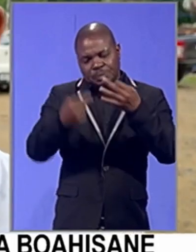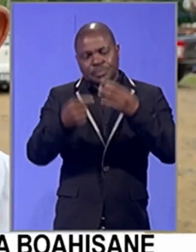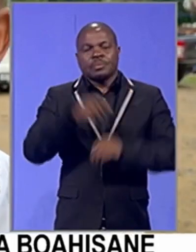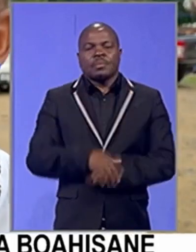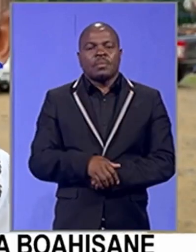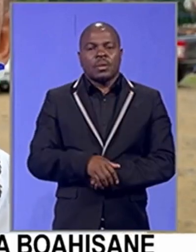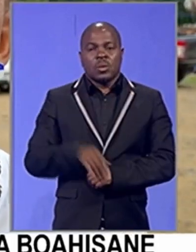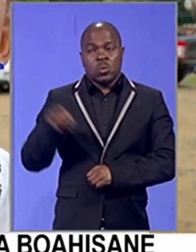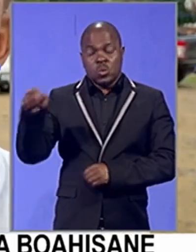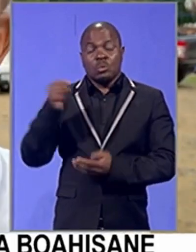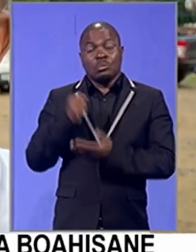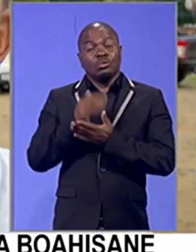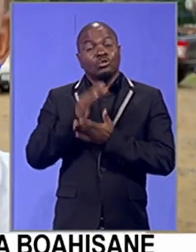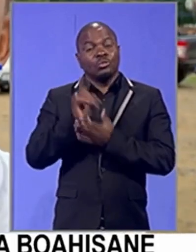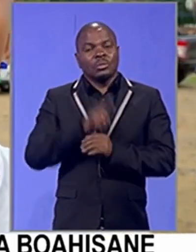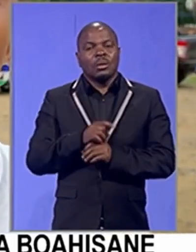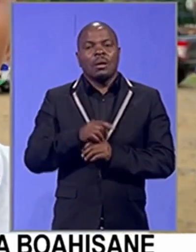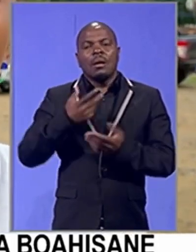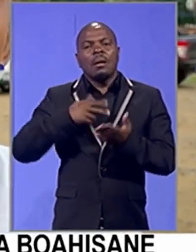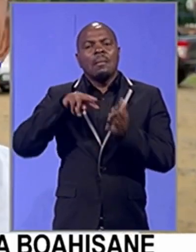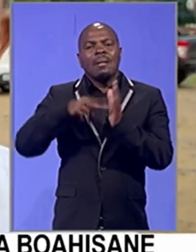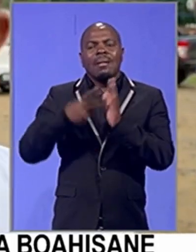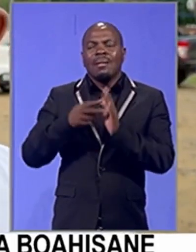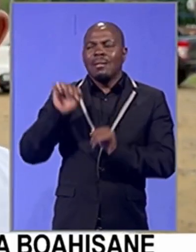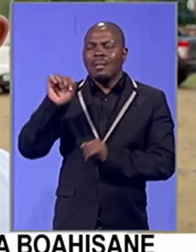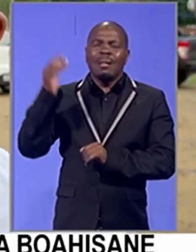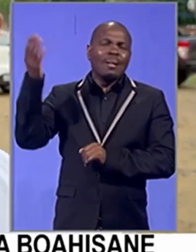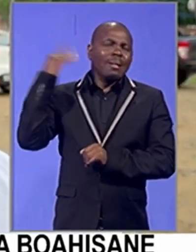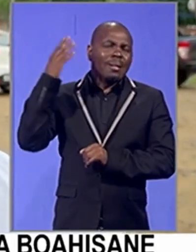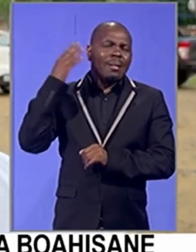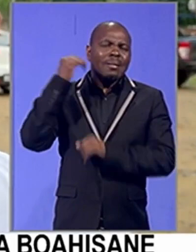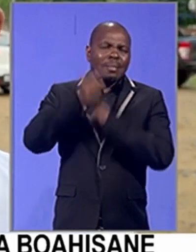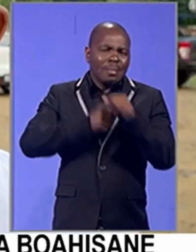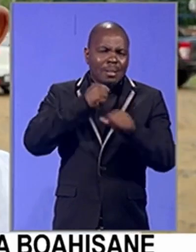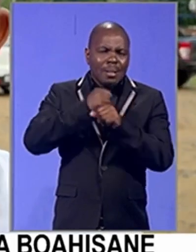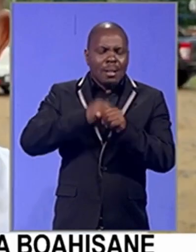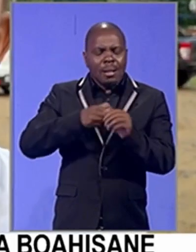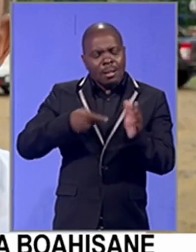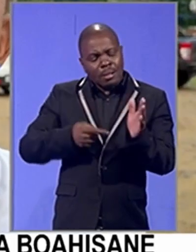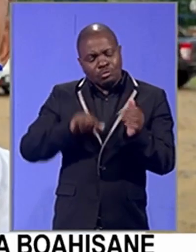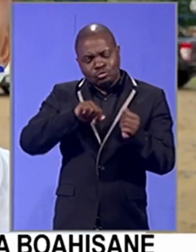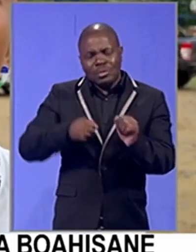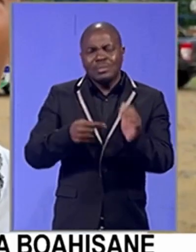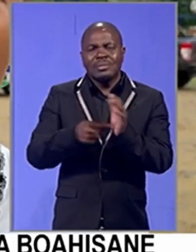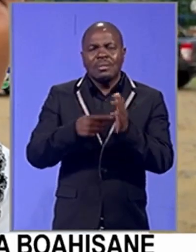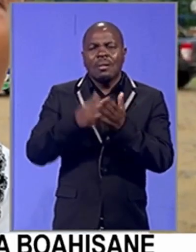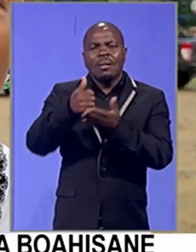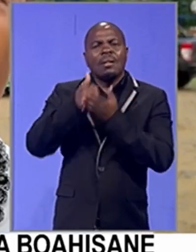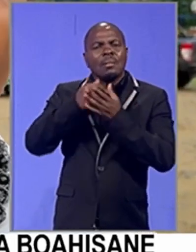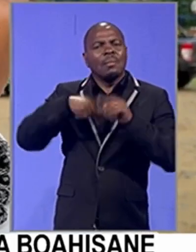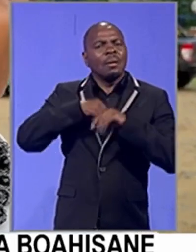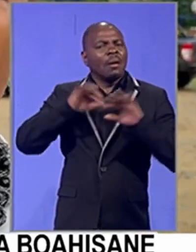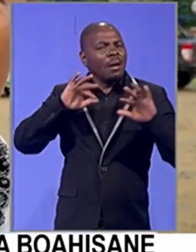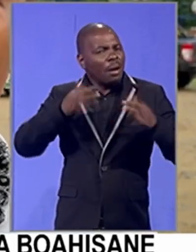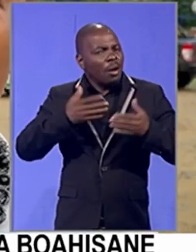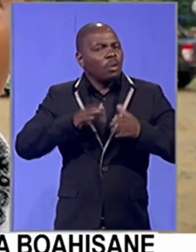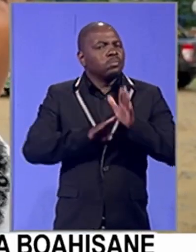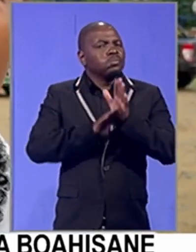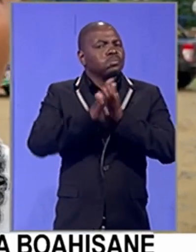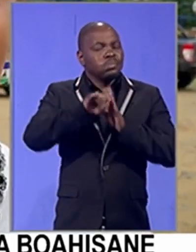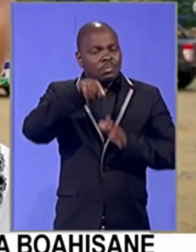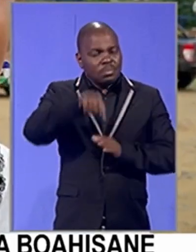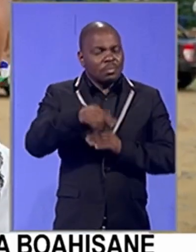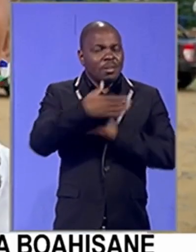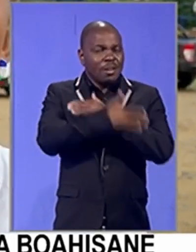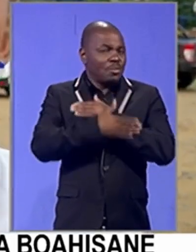tseno mme a bone hore na le maano ana le teng dilemo tsena tse di fitile na a re thusa ho tswetsa pele naha